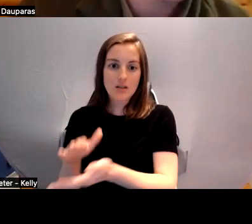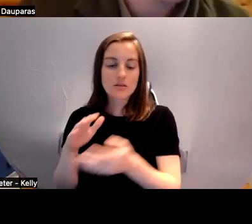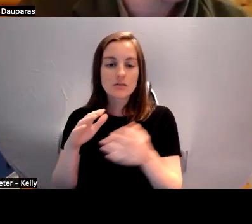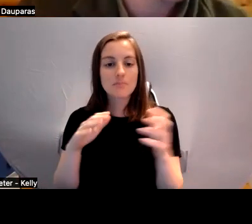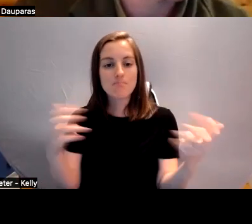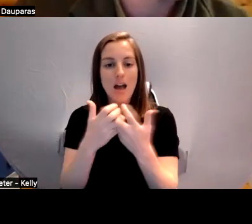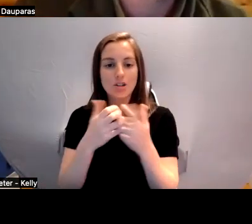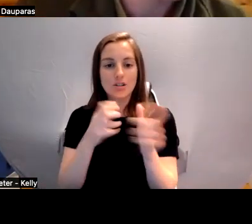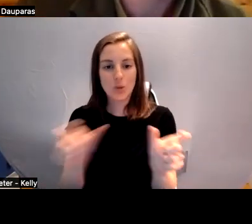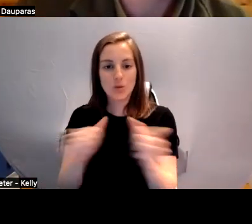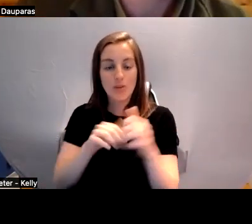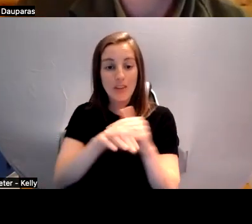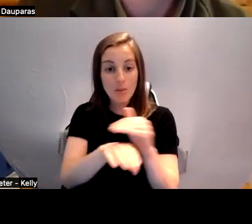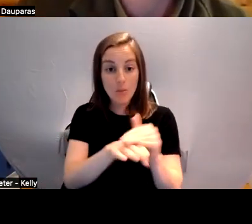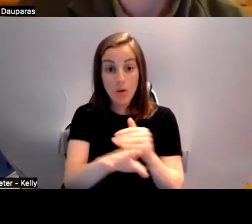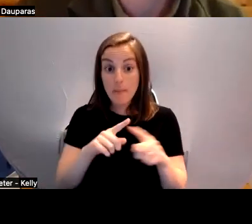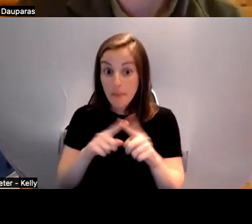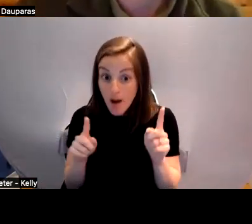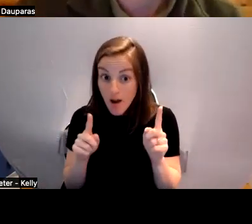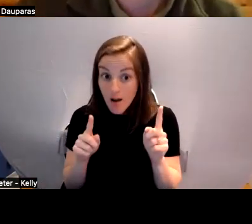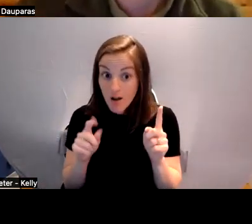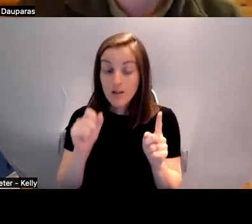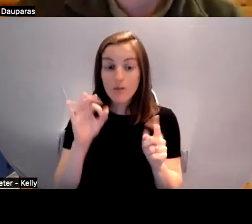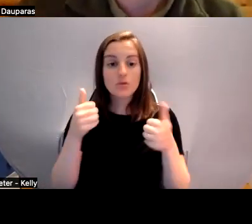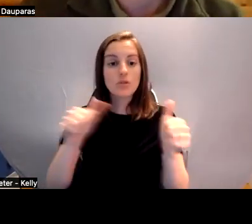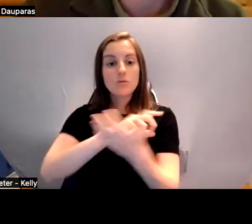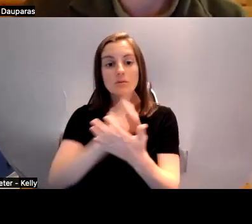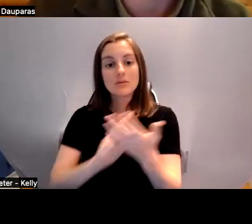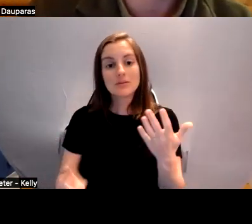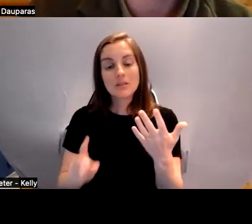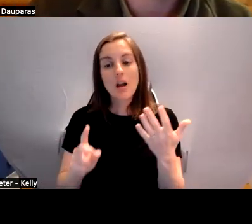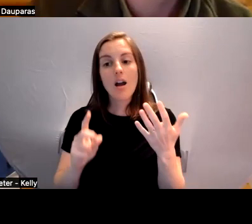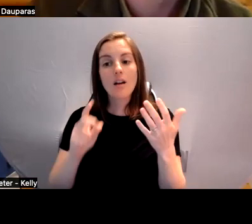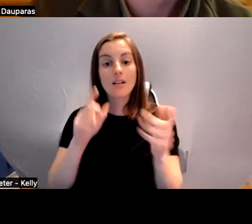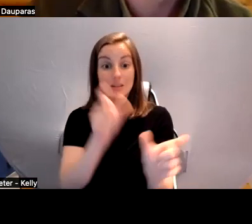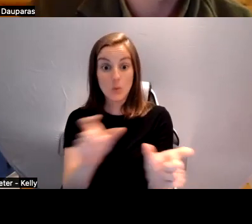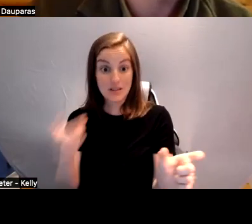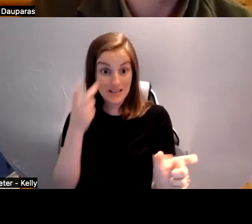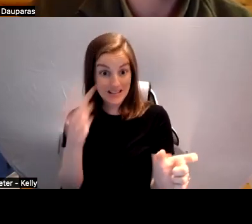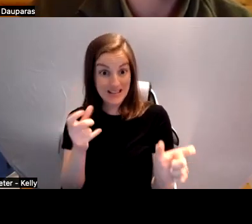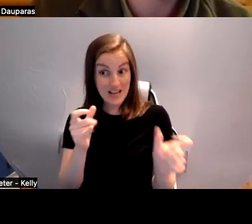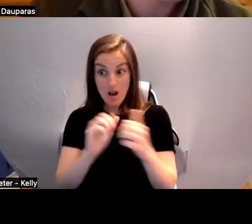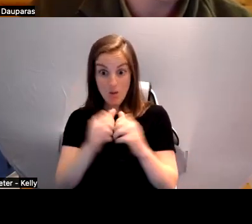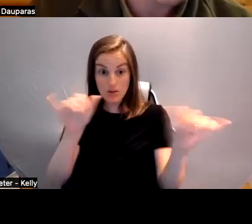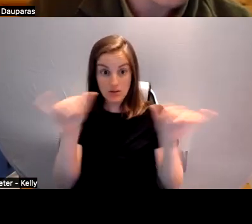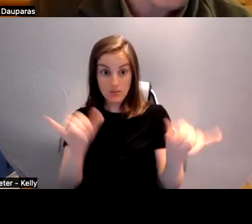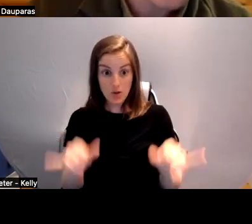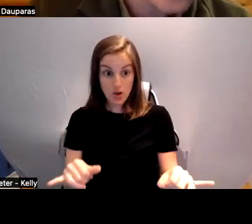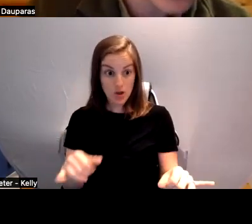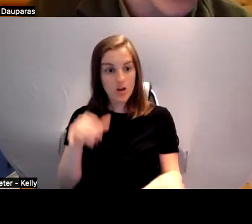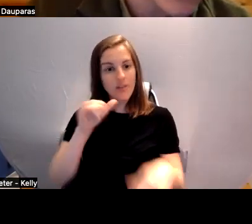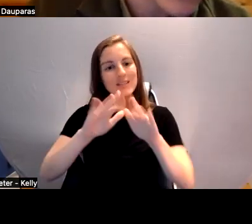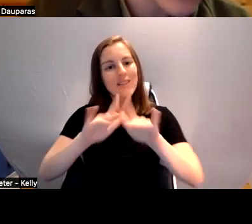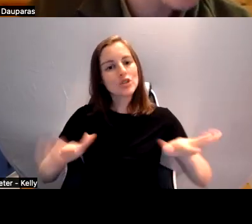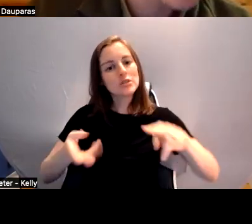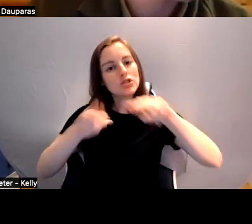sequence diversity, if we try to design multiple sequences and see how similar the sequences are, the diversity is increasing. It's interesting to